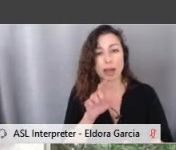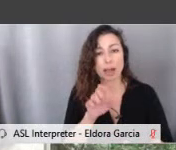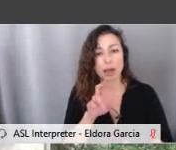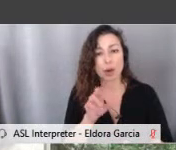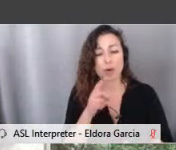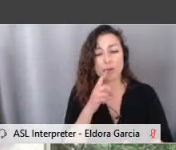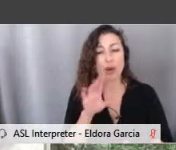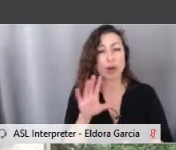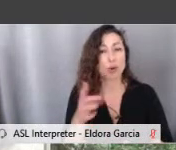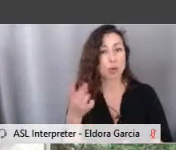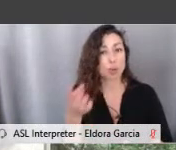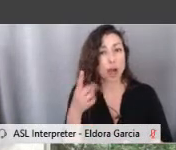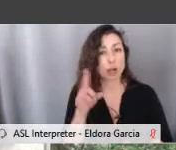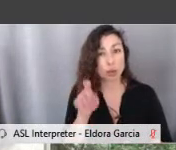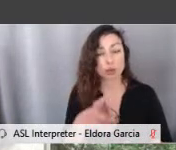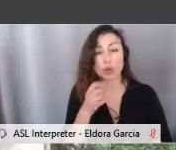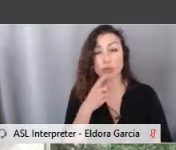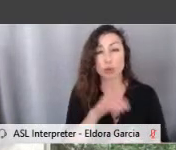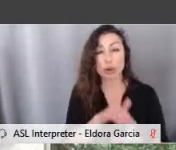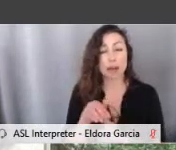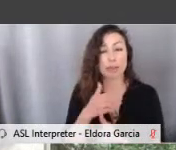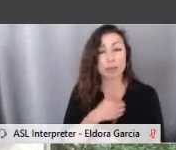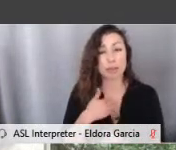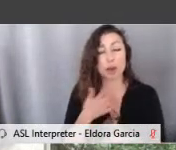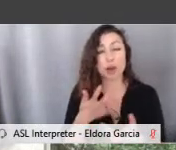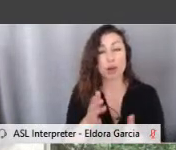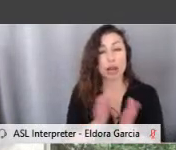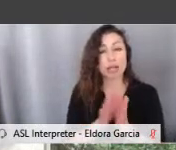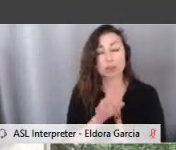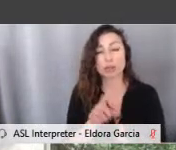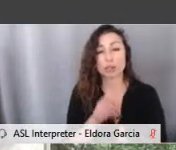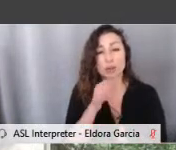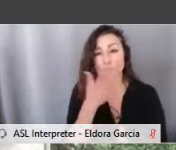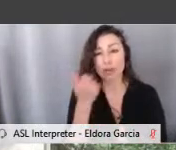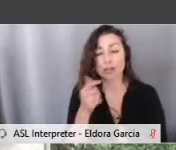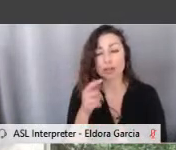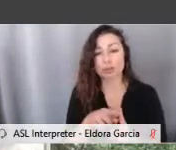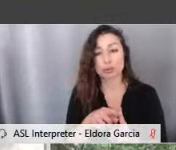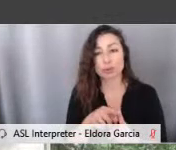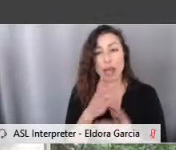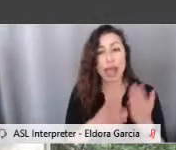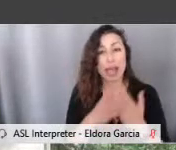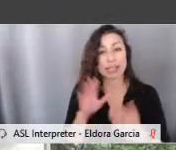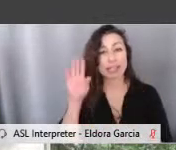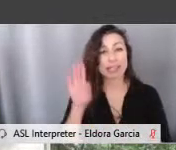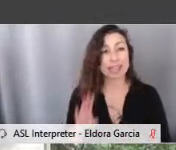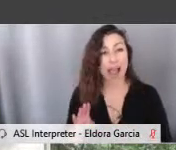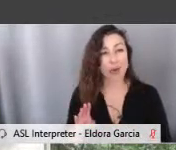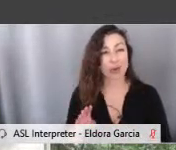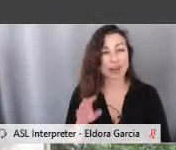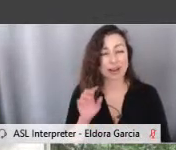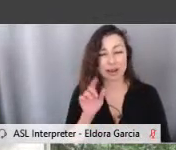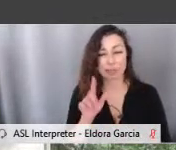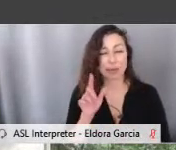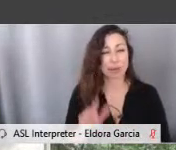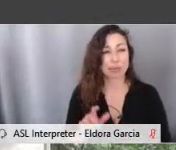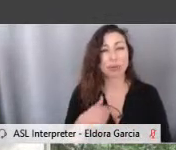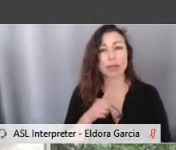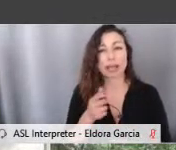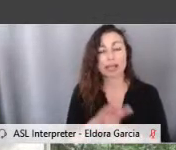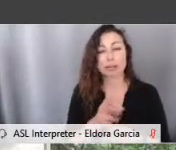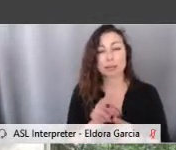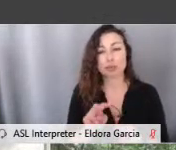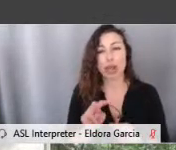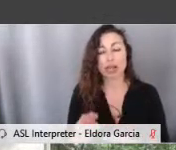question. I would remind the members who've already asked their question, don't forget to take your hand down on the participant list so we can keep